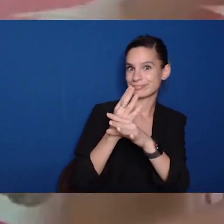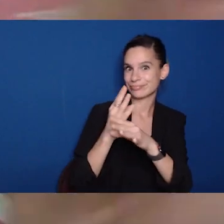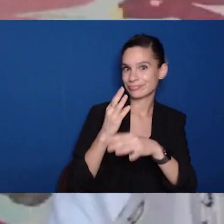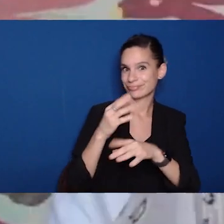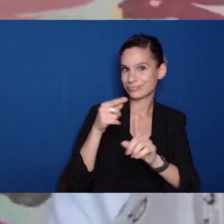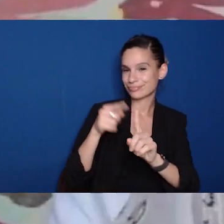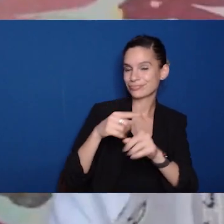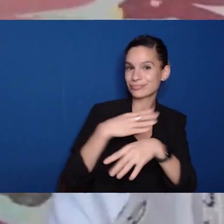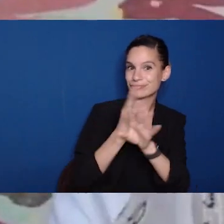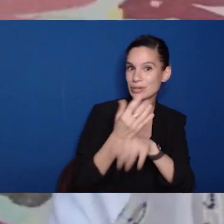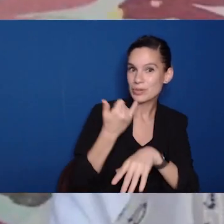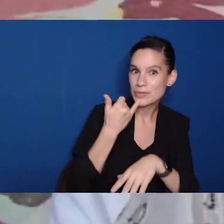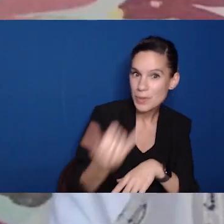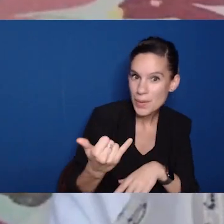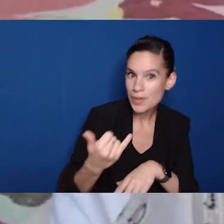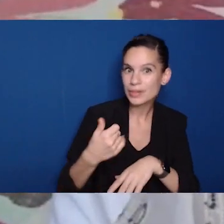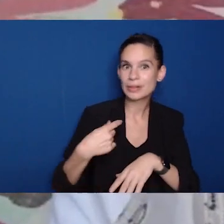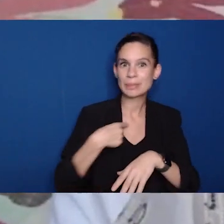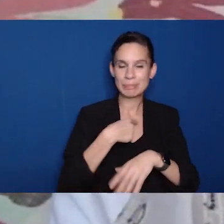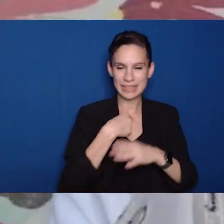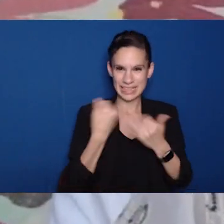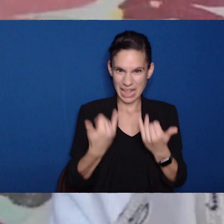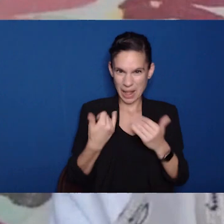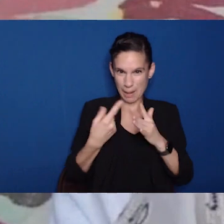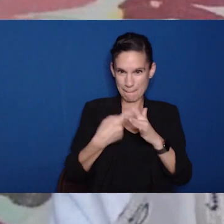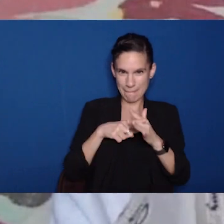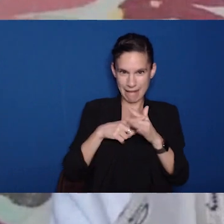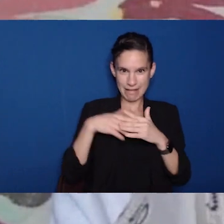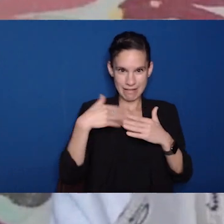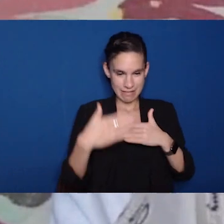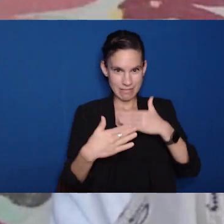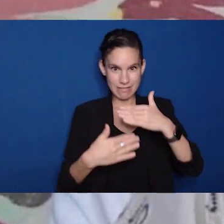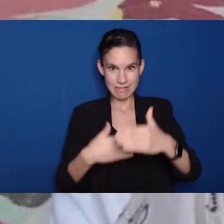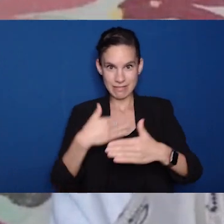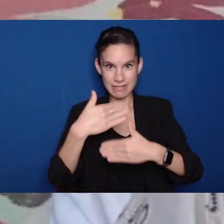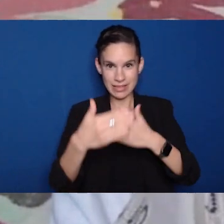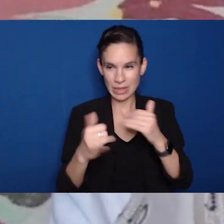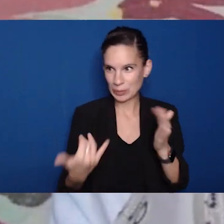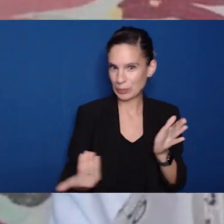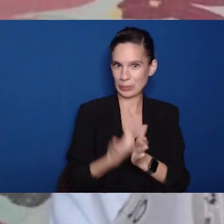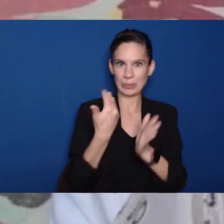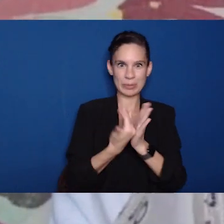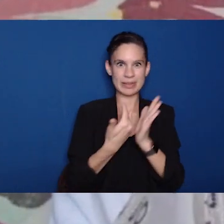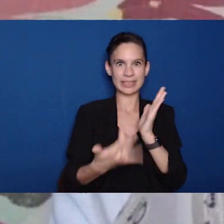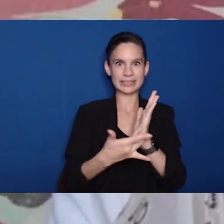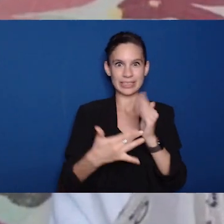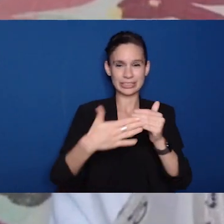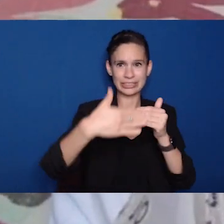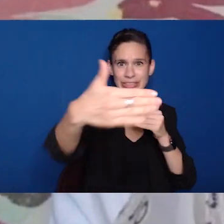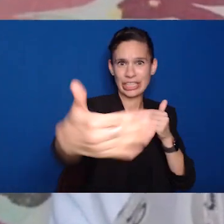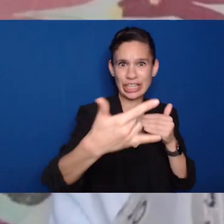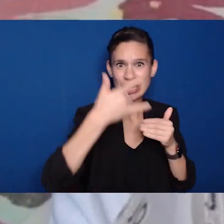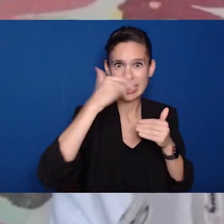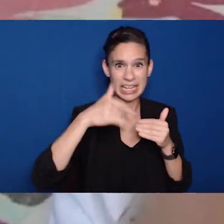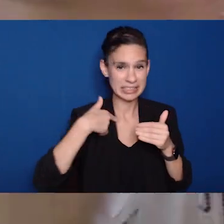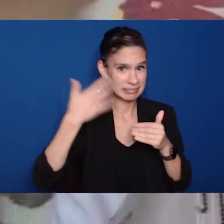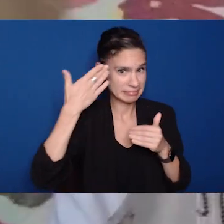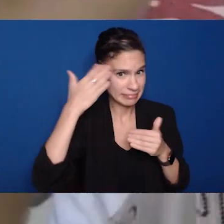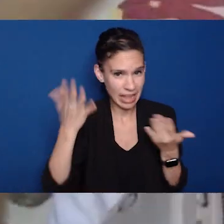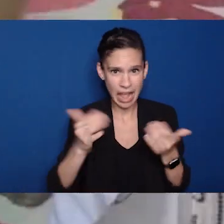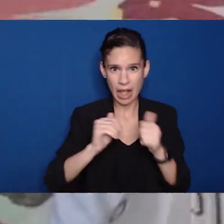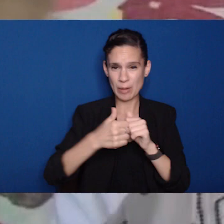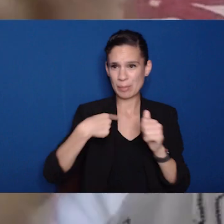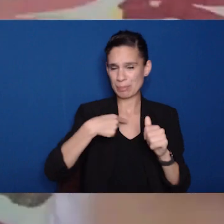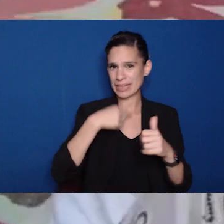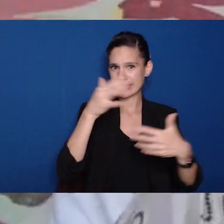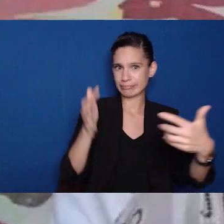conferencing or video calls, we're probably really in the early stages of what it ultimately will be. And how are the